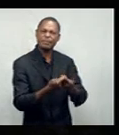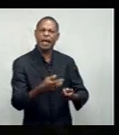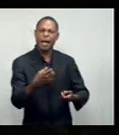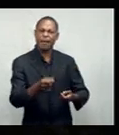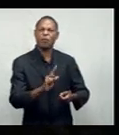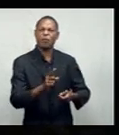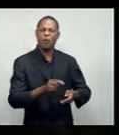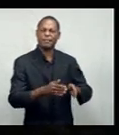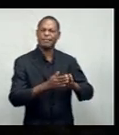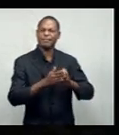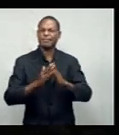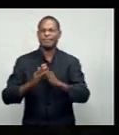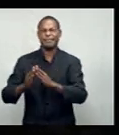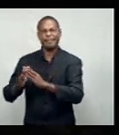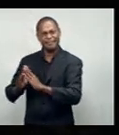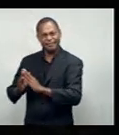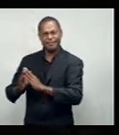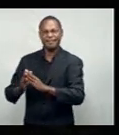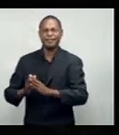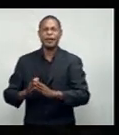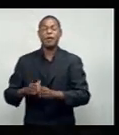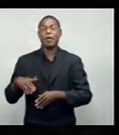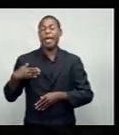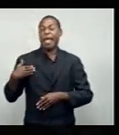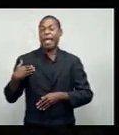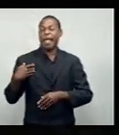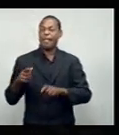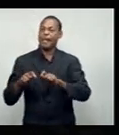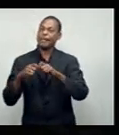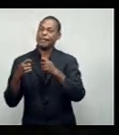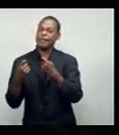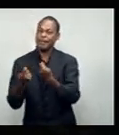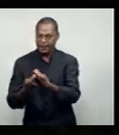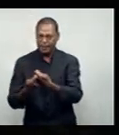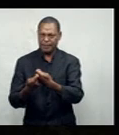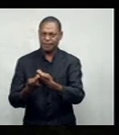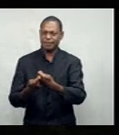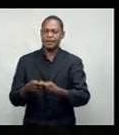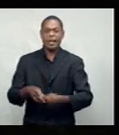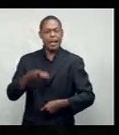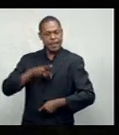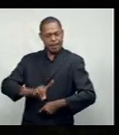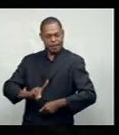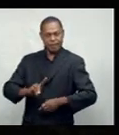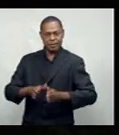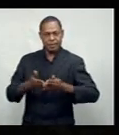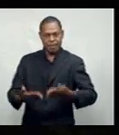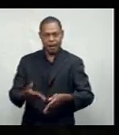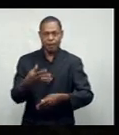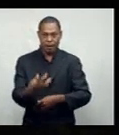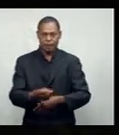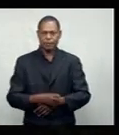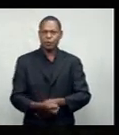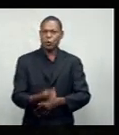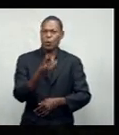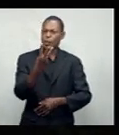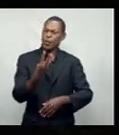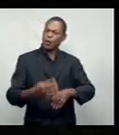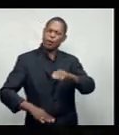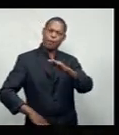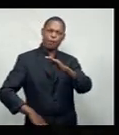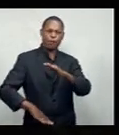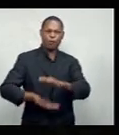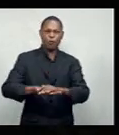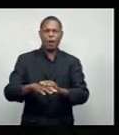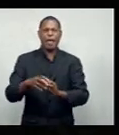surge healthcare facilities for the rapidly growing demand across Suva. Also, the 3 fully equipped